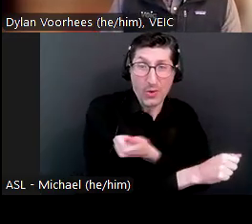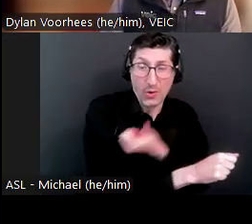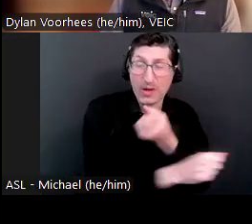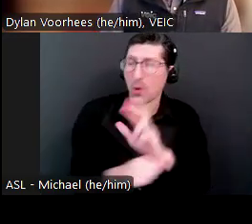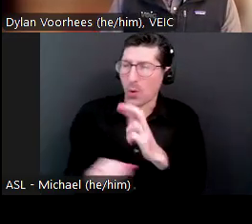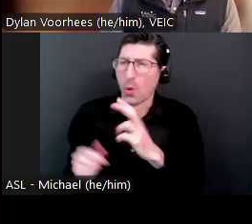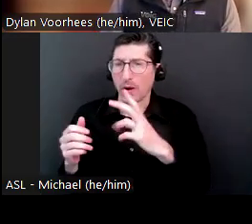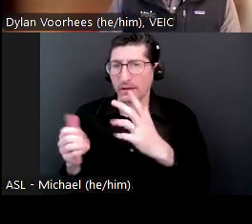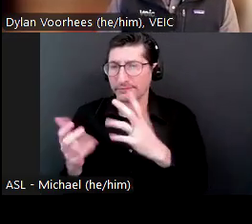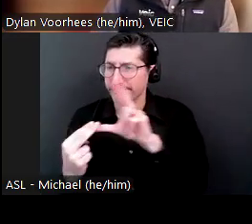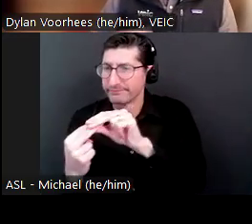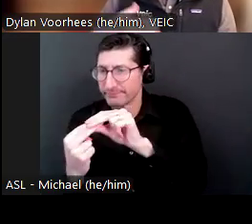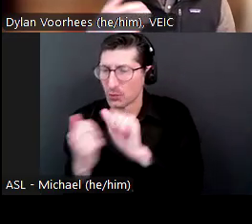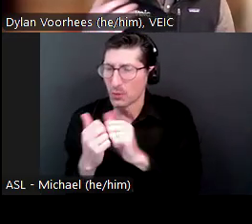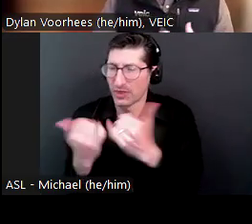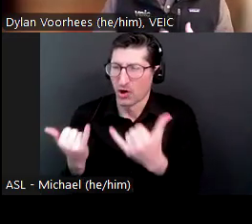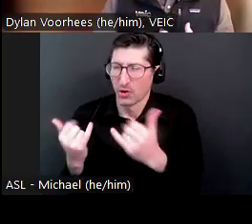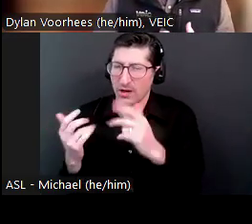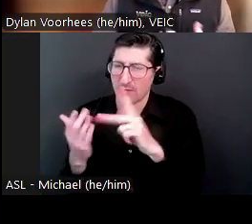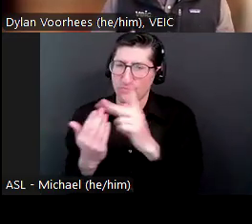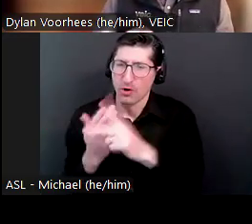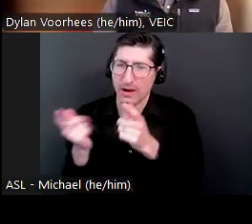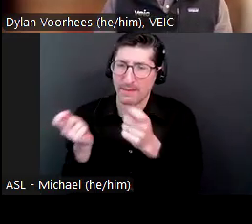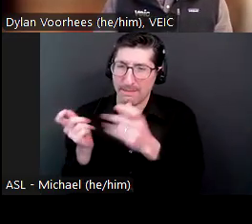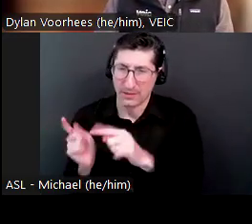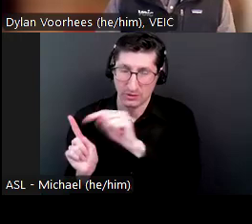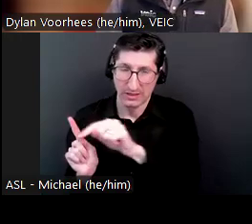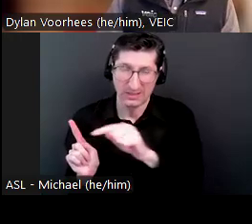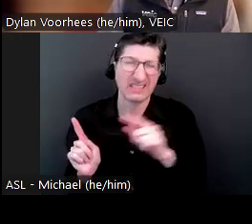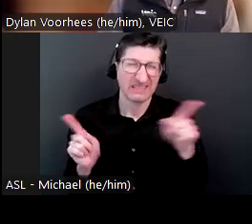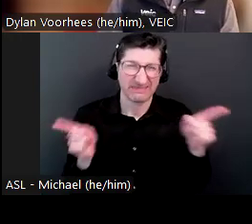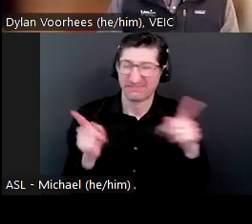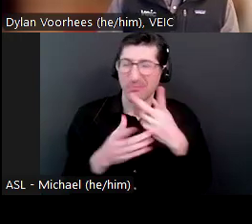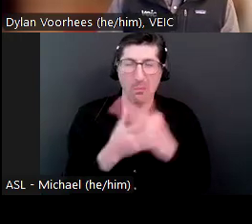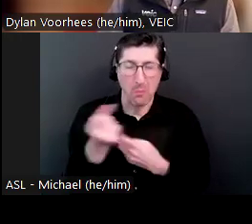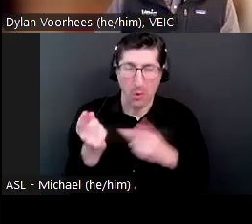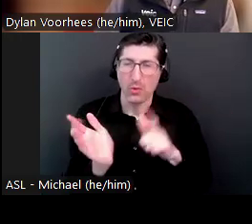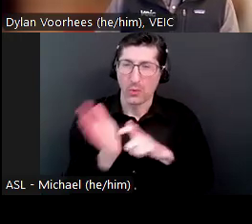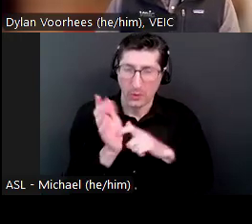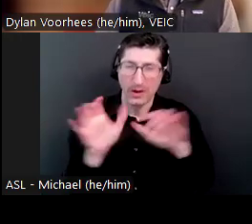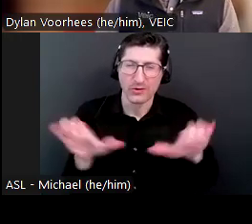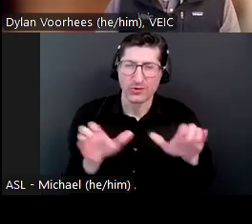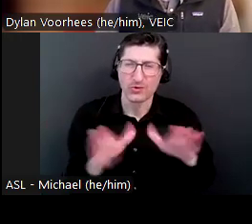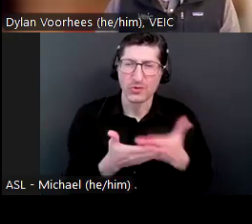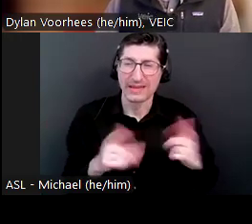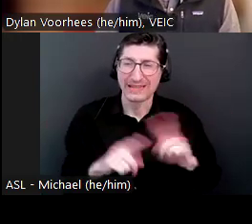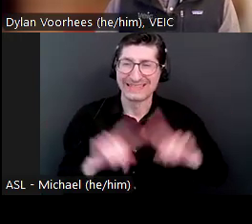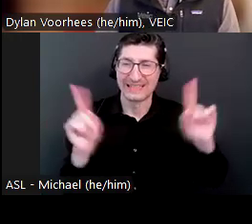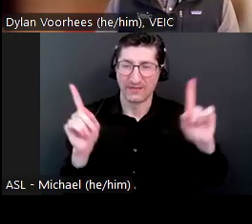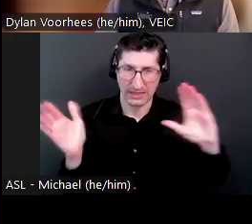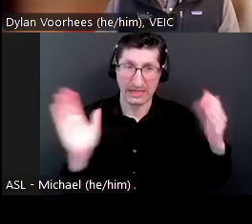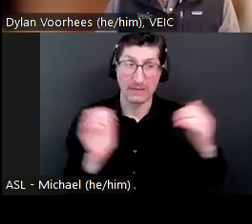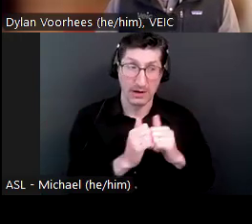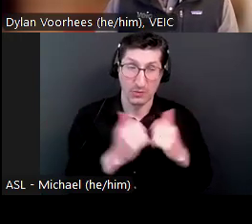existing program administrators, to go beyond or do things differently than required or allowed under Mass